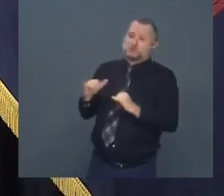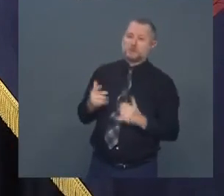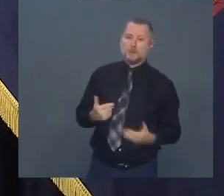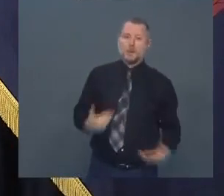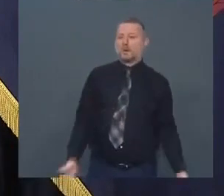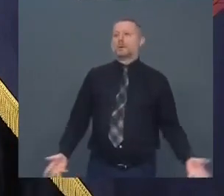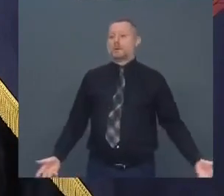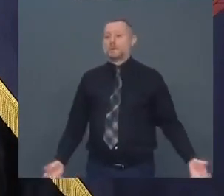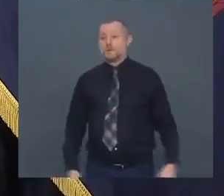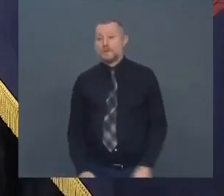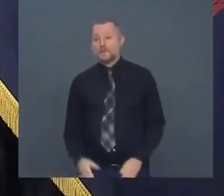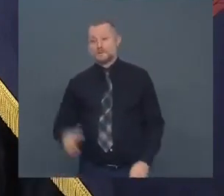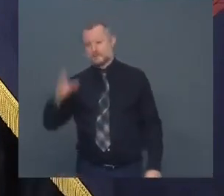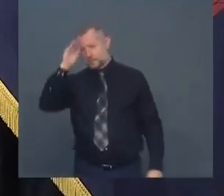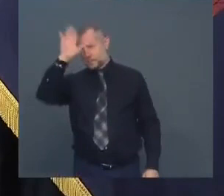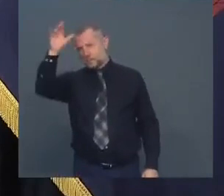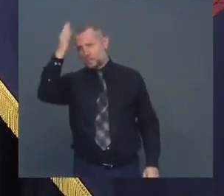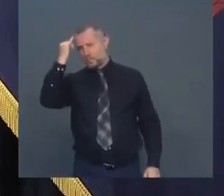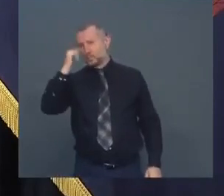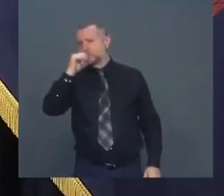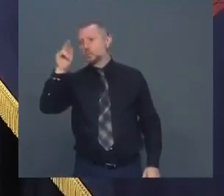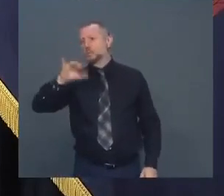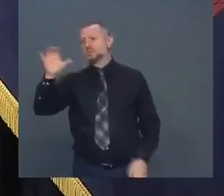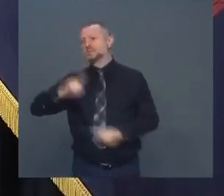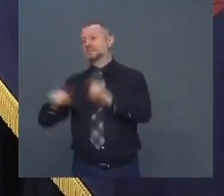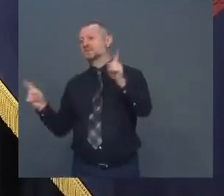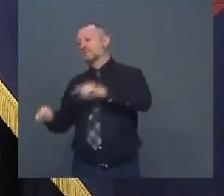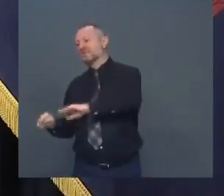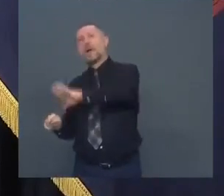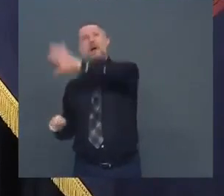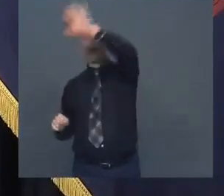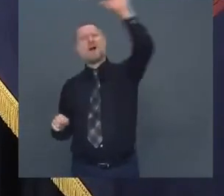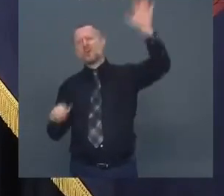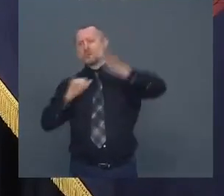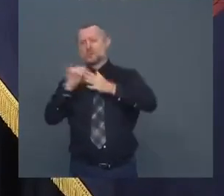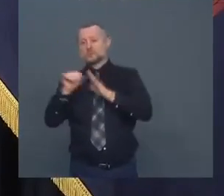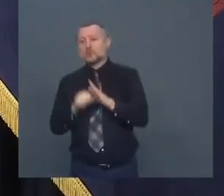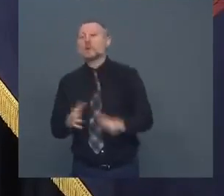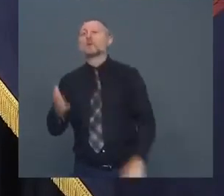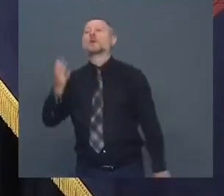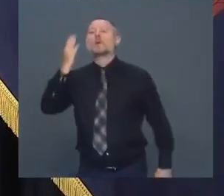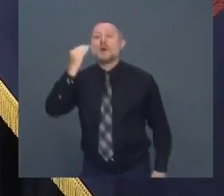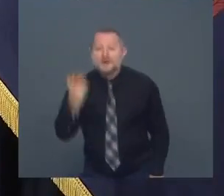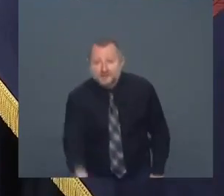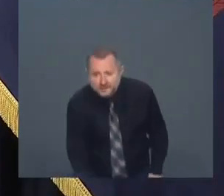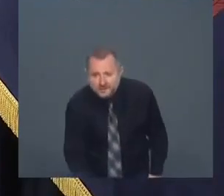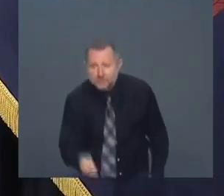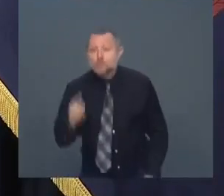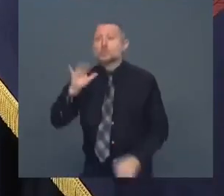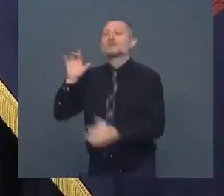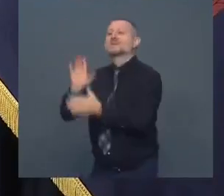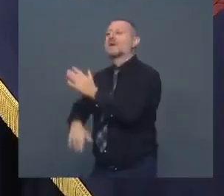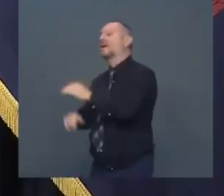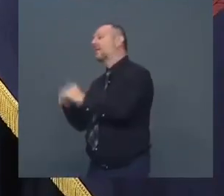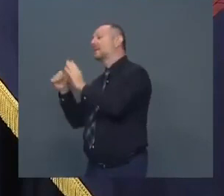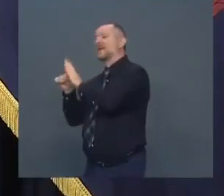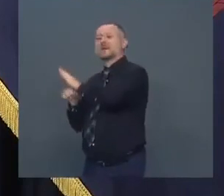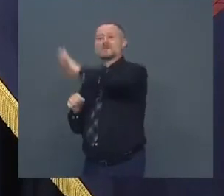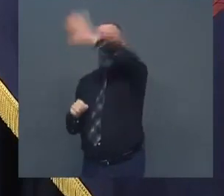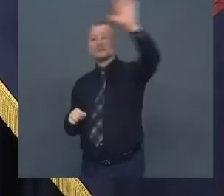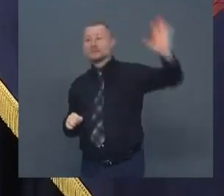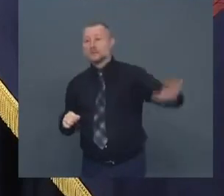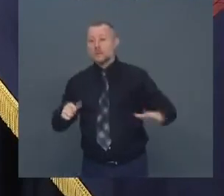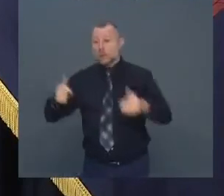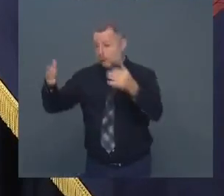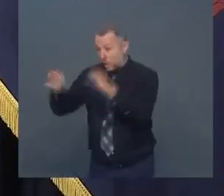So why is New York City different? I'm sorry? Why is New York City different from the rest of the state? Are you going to shut down dining in the rest of the